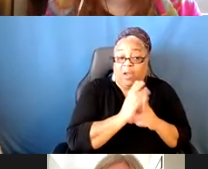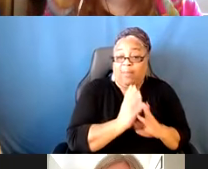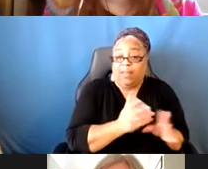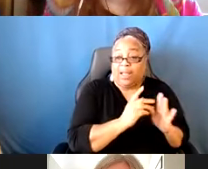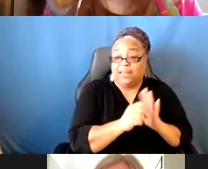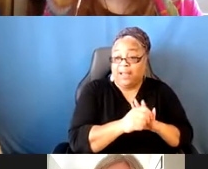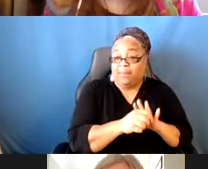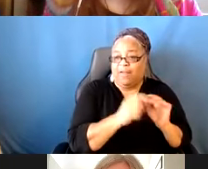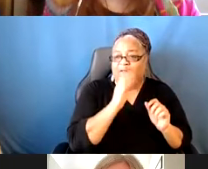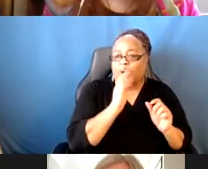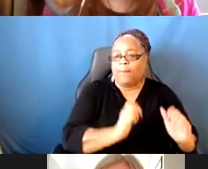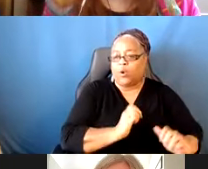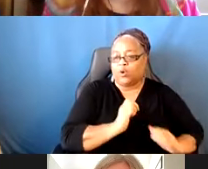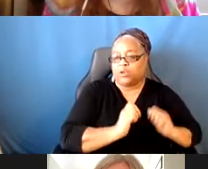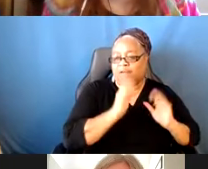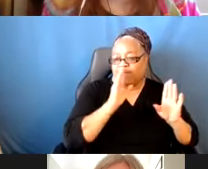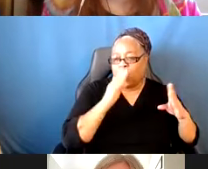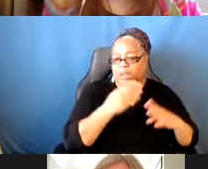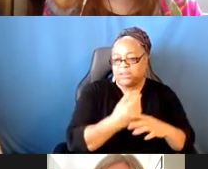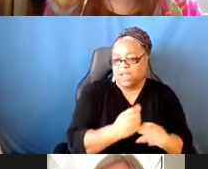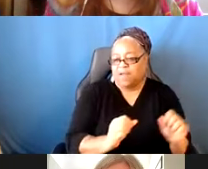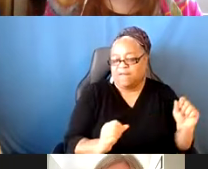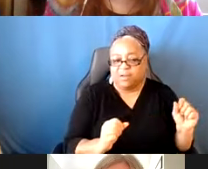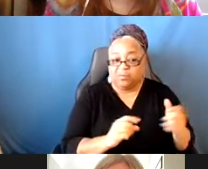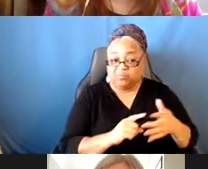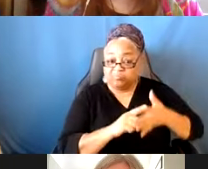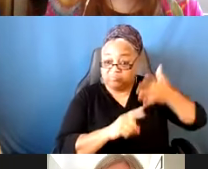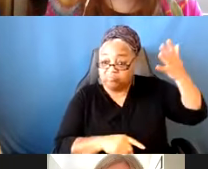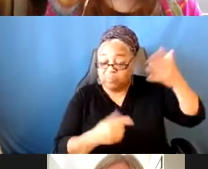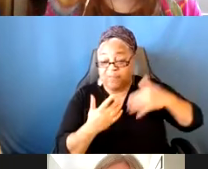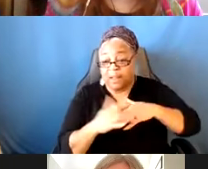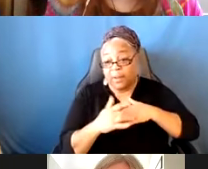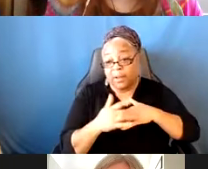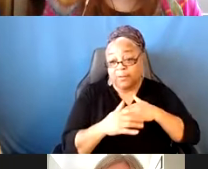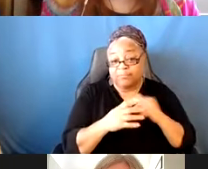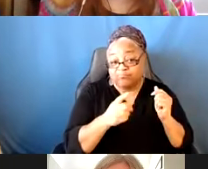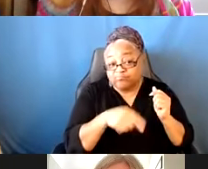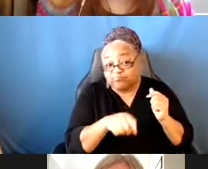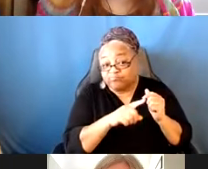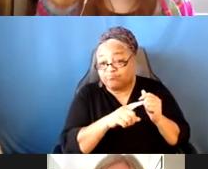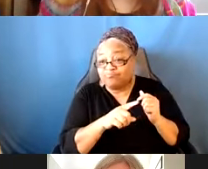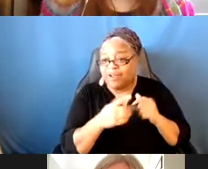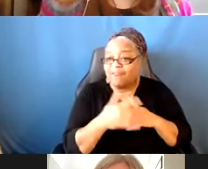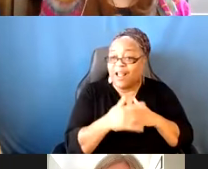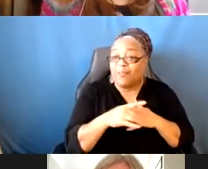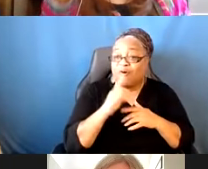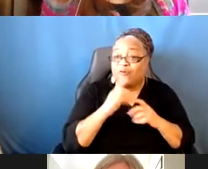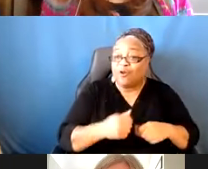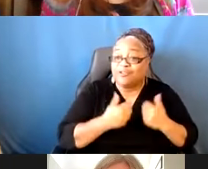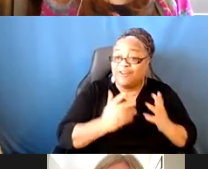work. So all of those are available to you. All of those are available to the survivors you're